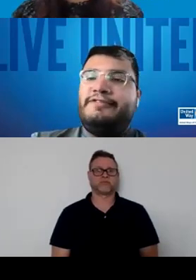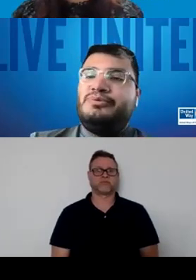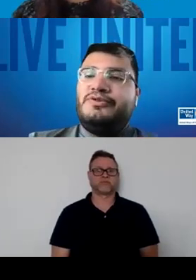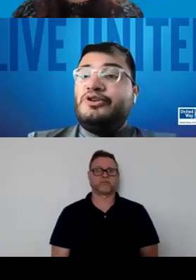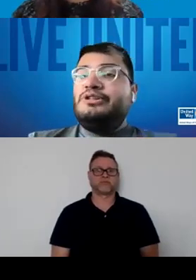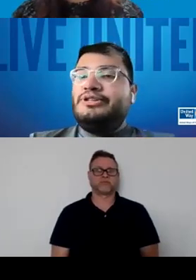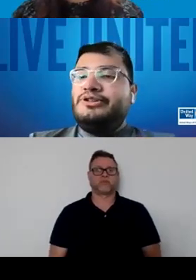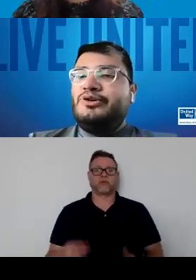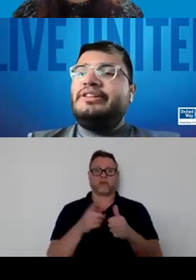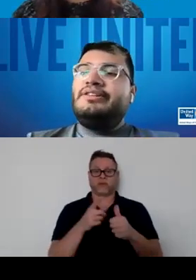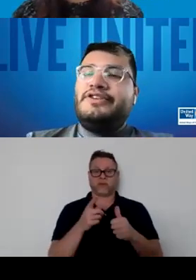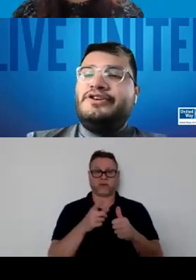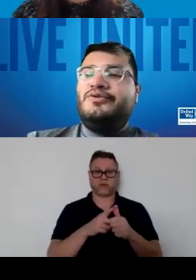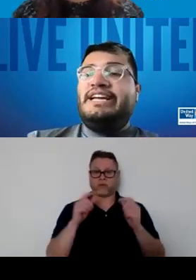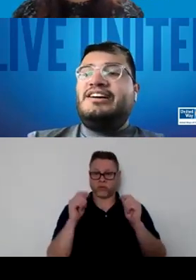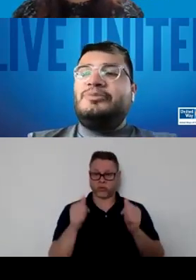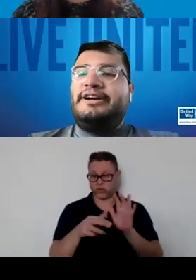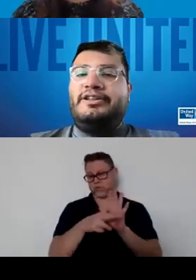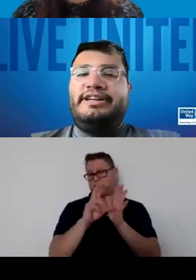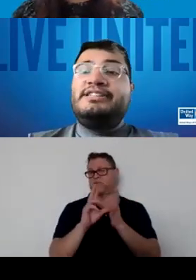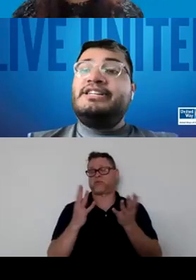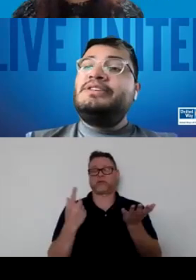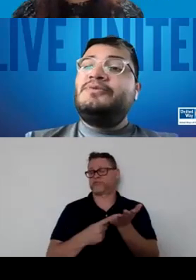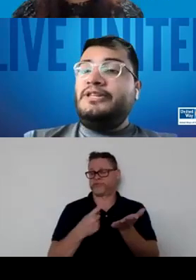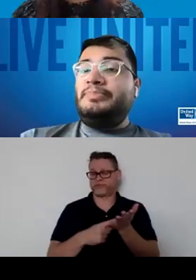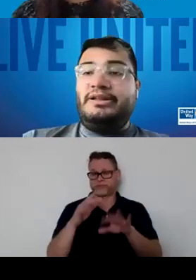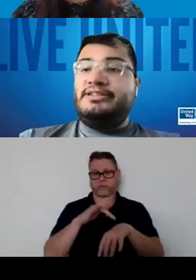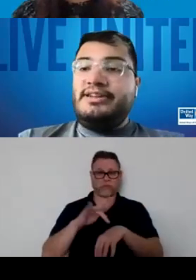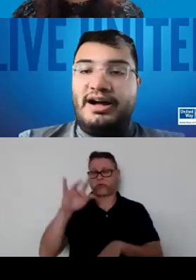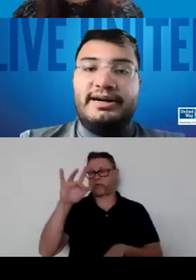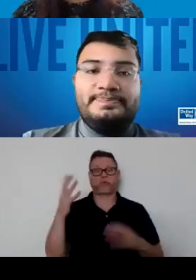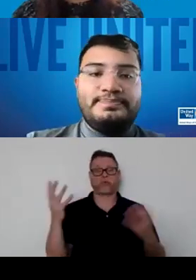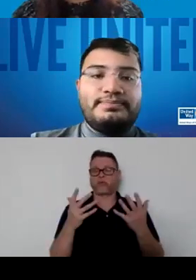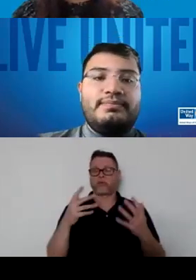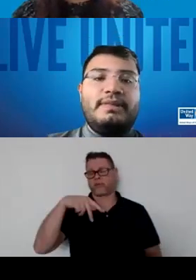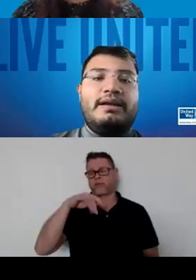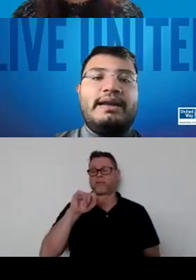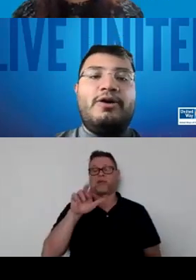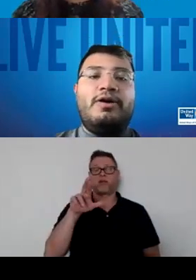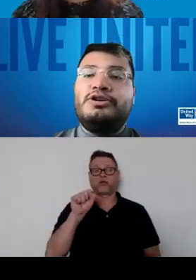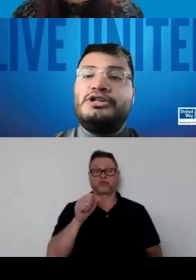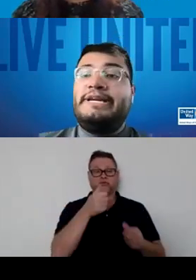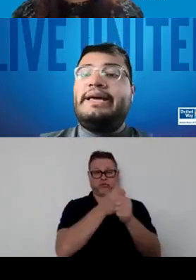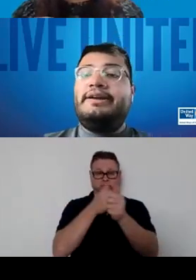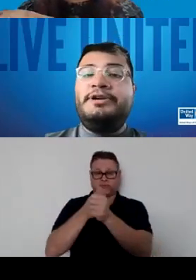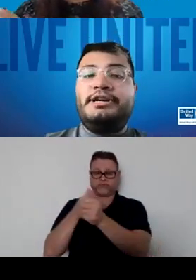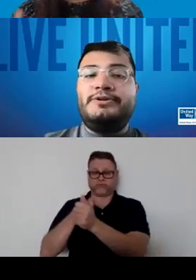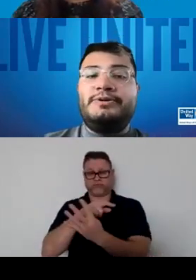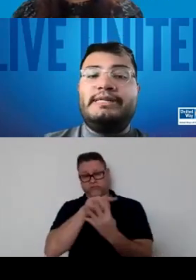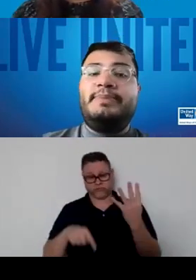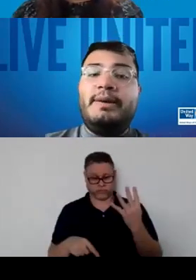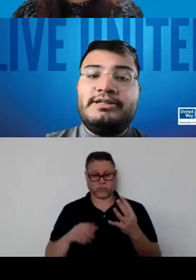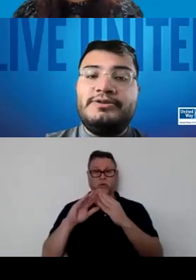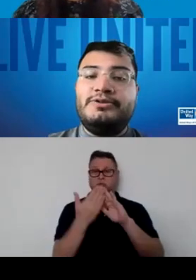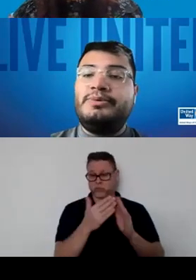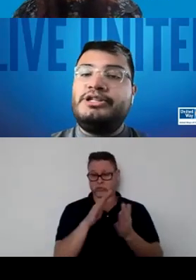Now, first, of course, we'll do a quick little review of what I talked about earlier in terms of what those pillars are. Now, of course, we know that a community school